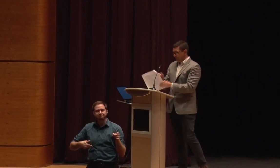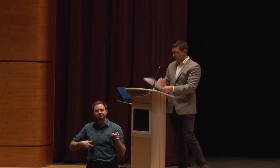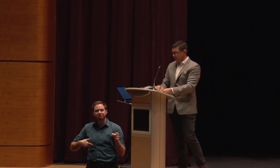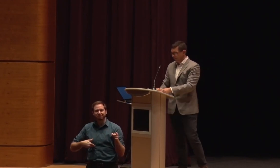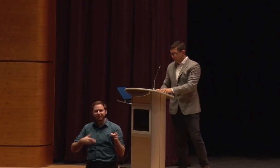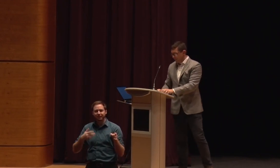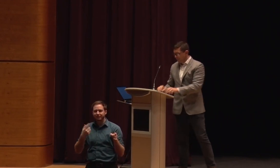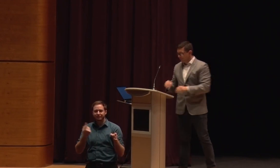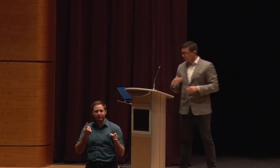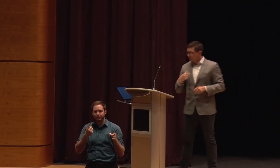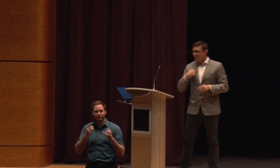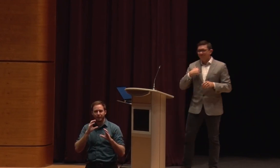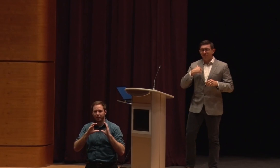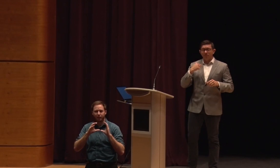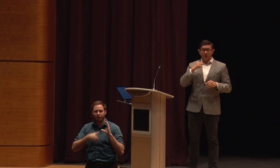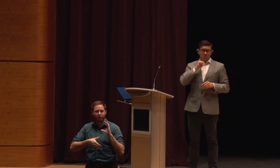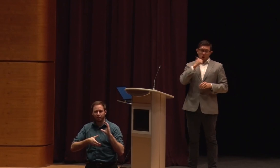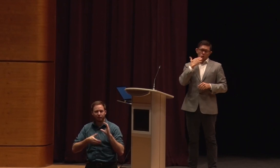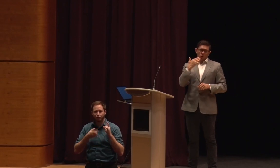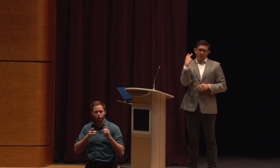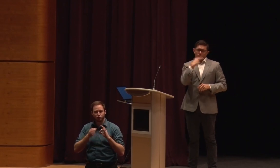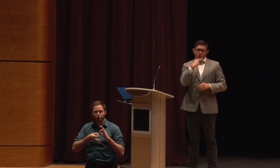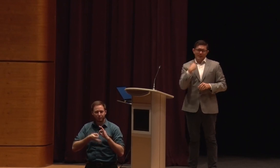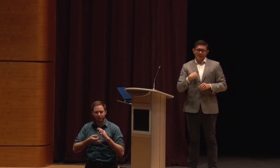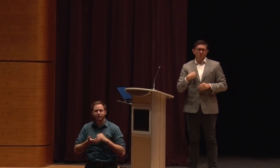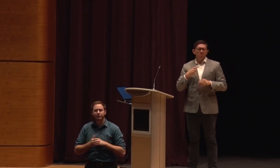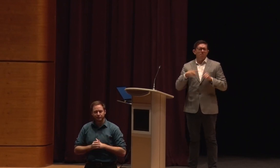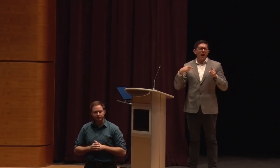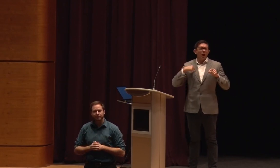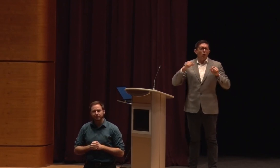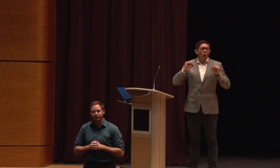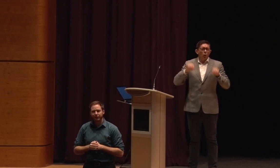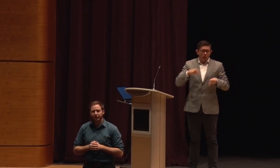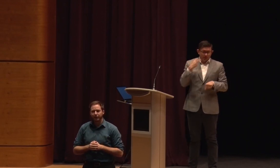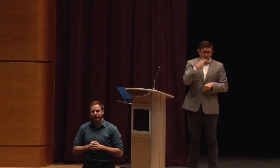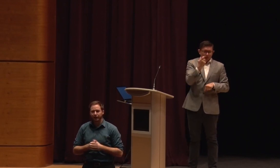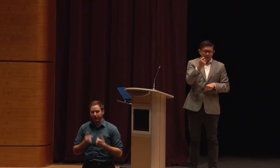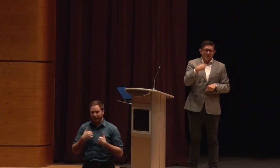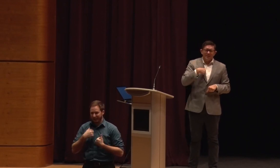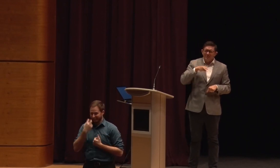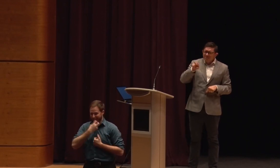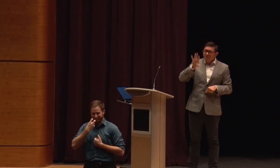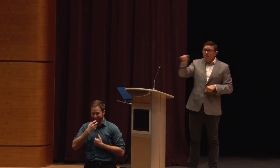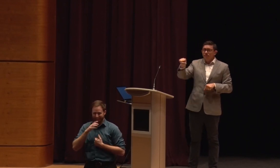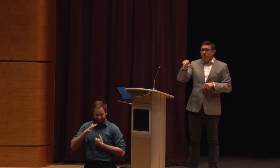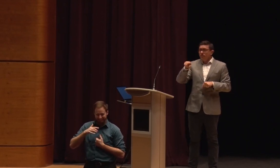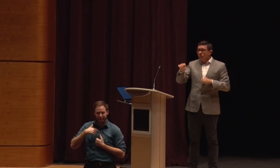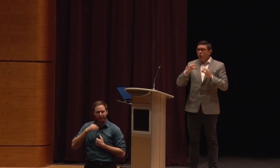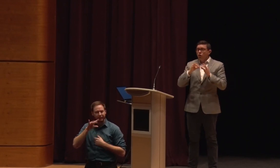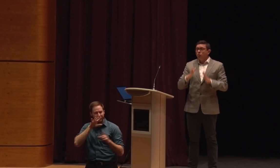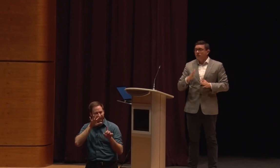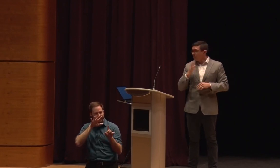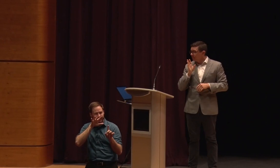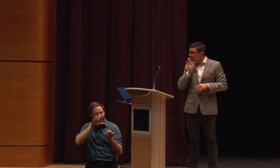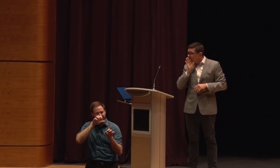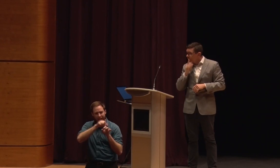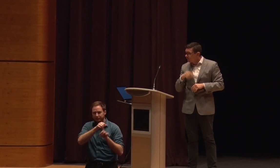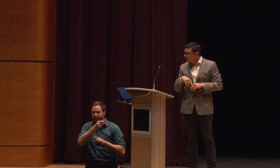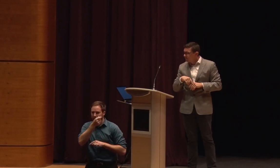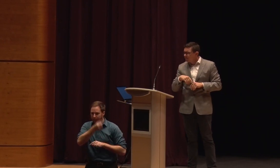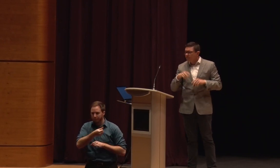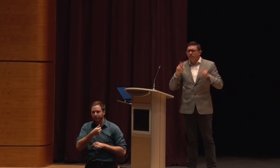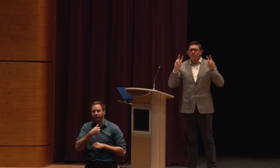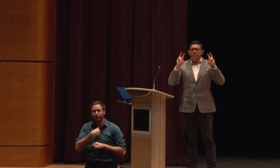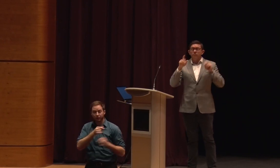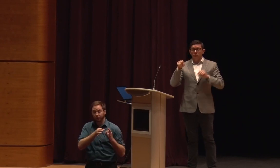a misinterpretation that had happened. And I'm really not good at lip reading, but I could catch a little bit. And